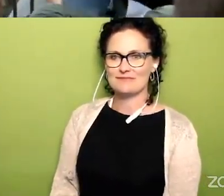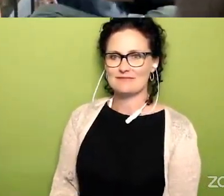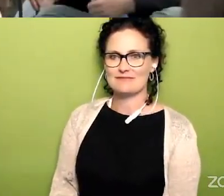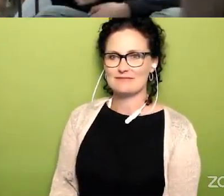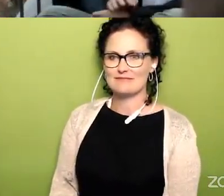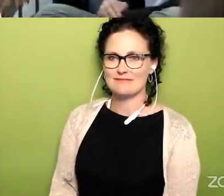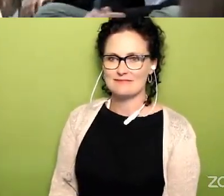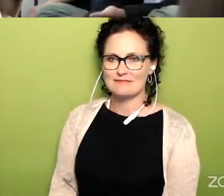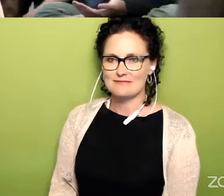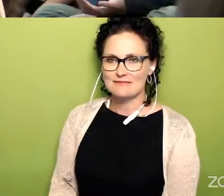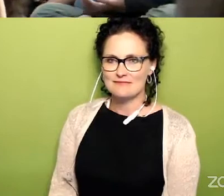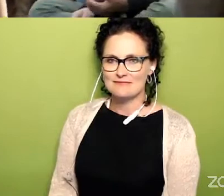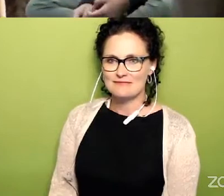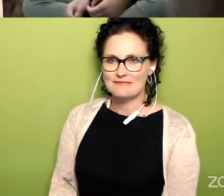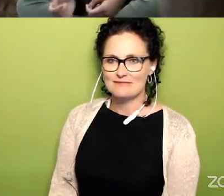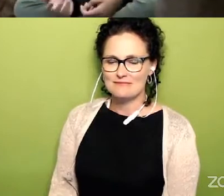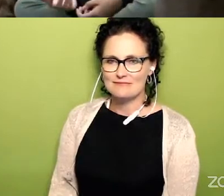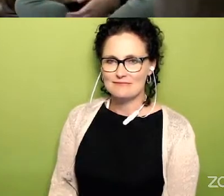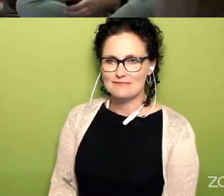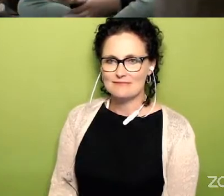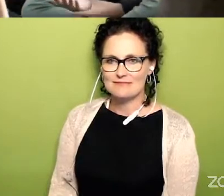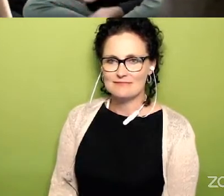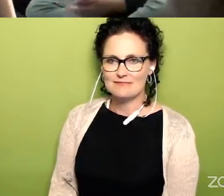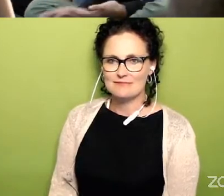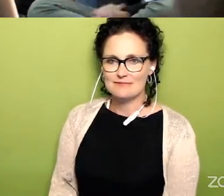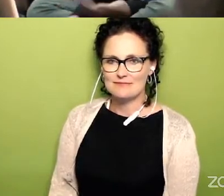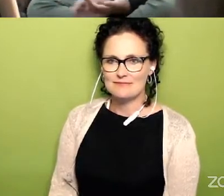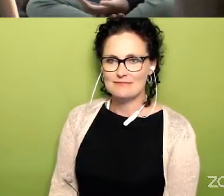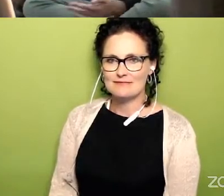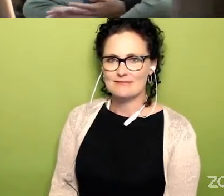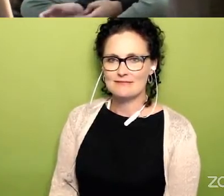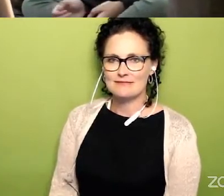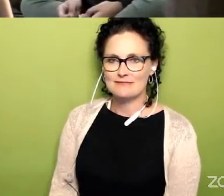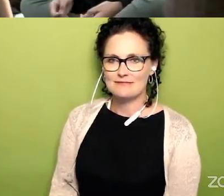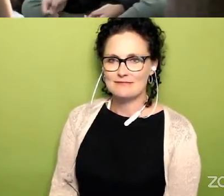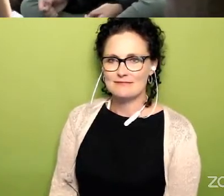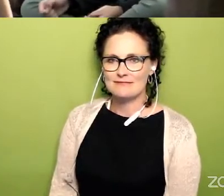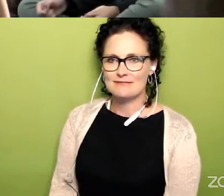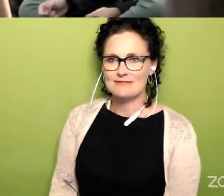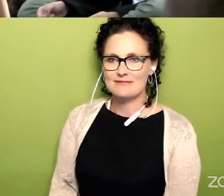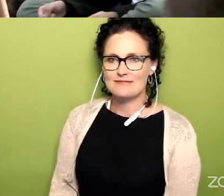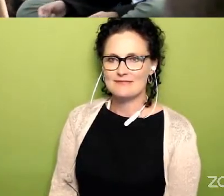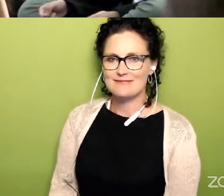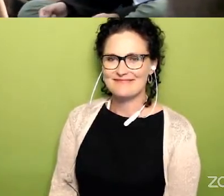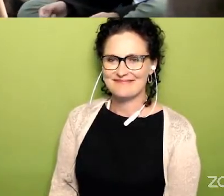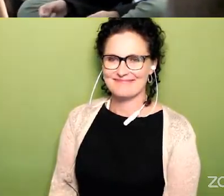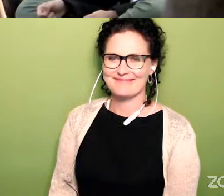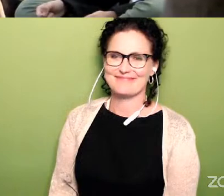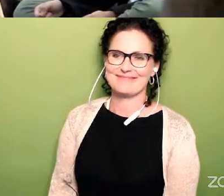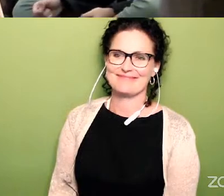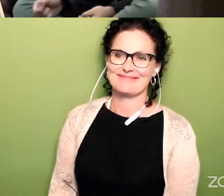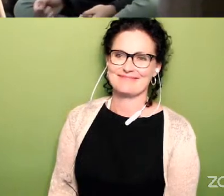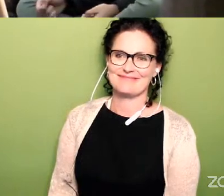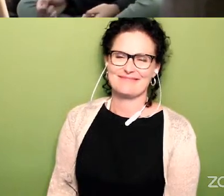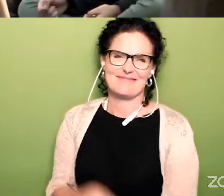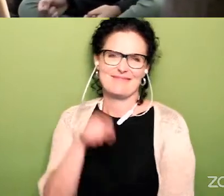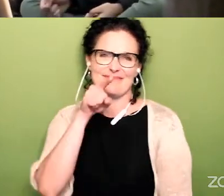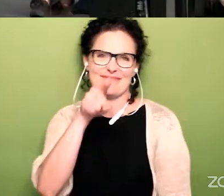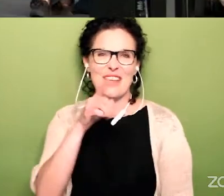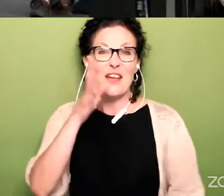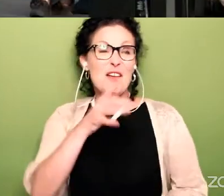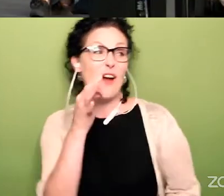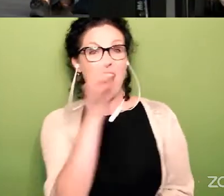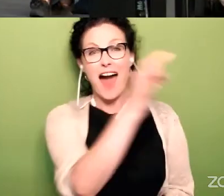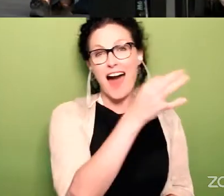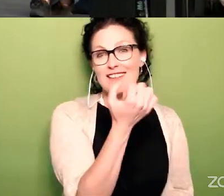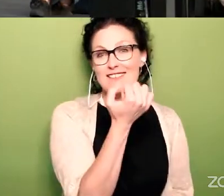Yes! Ha! You gotta go get his number now. No, I draw the line here. No one's getting the dude's number, okay? Let's talk about something more PG,